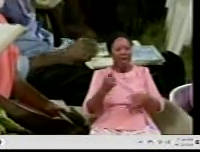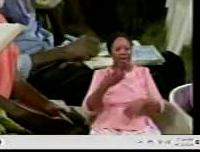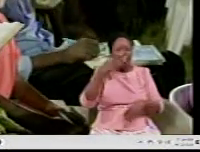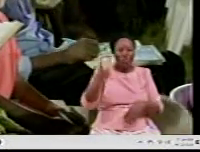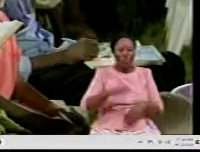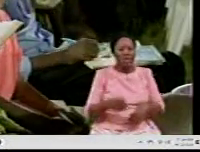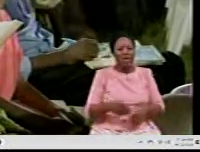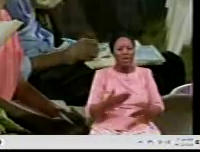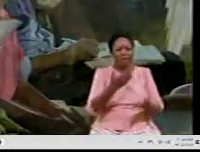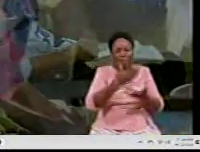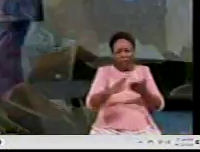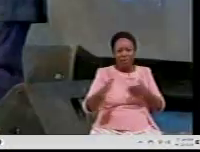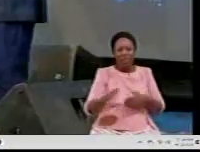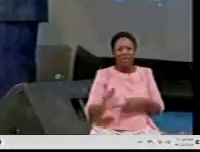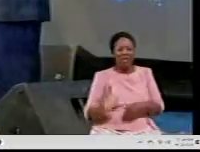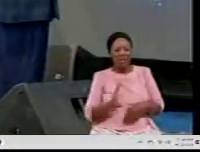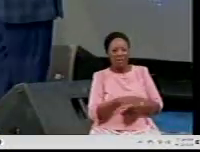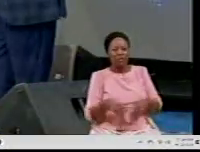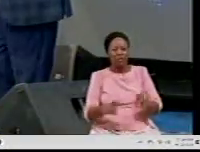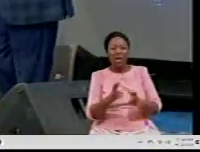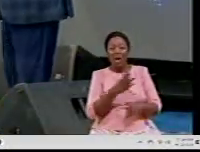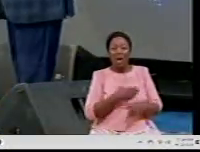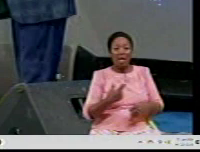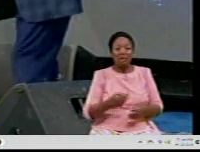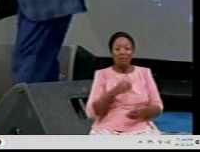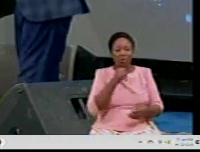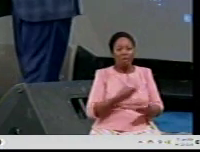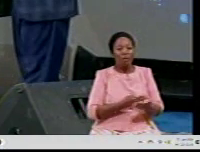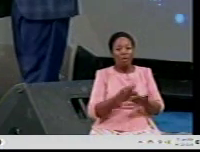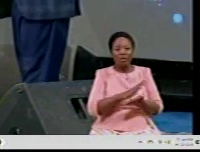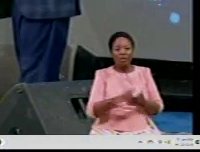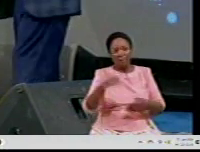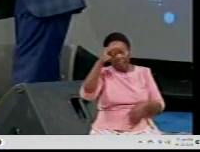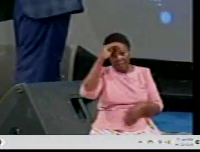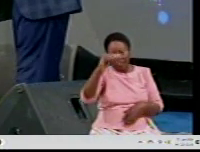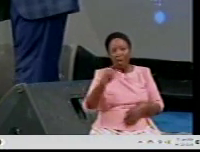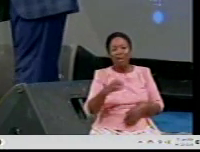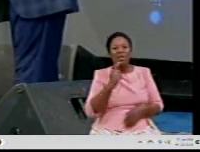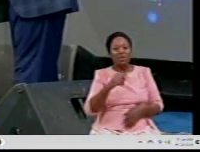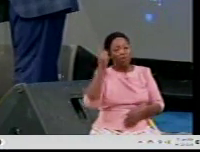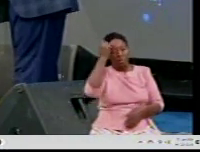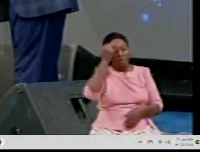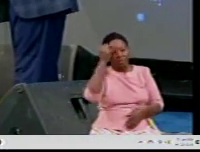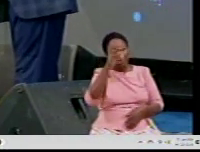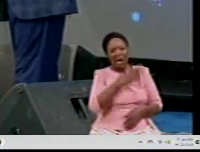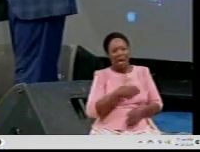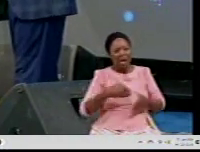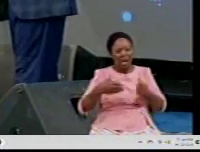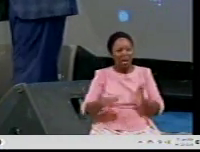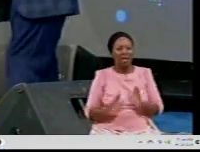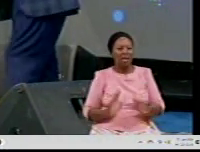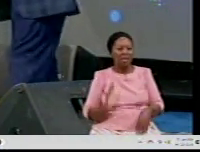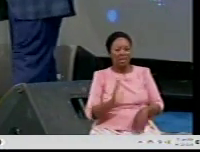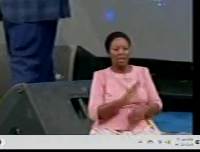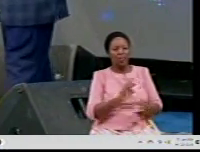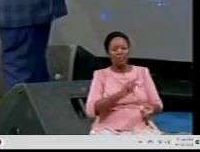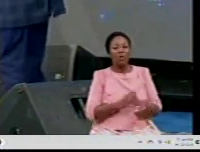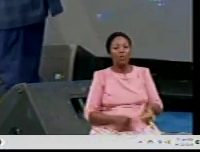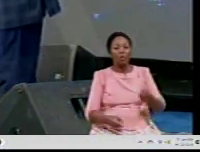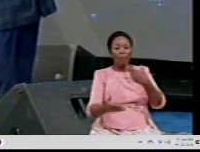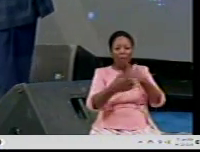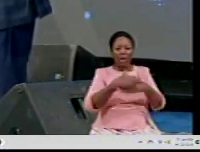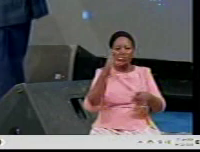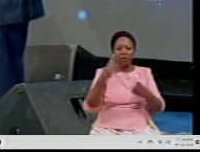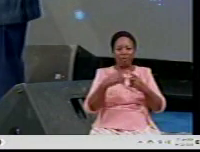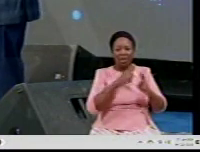forsake his way, and the righteous man his thoughts, and let him return unto